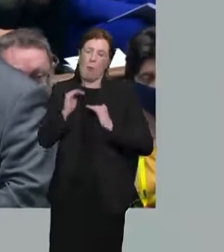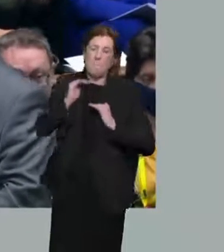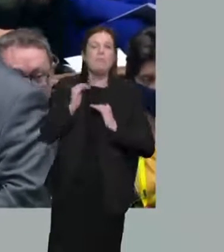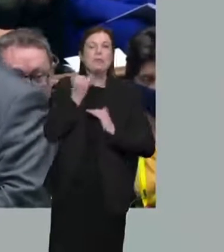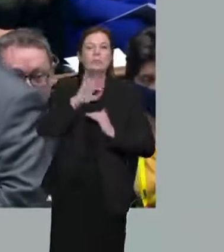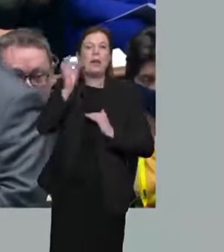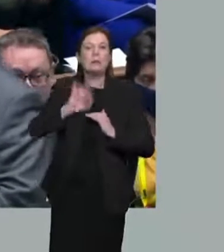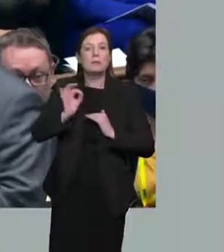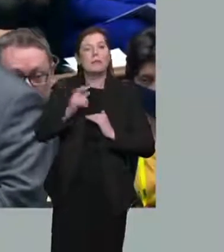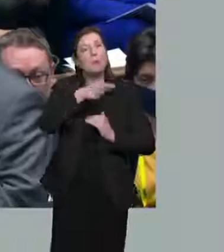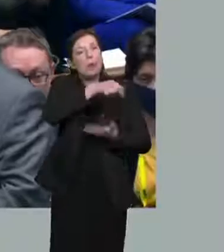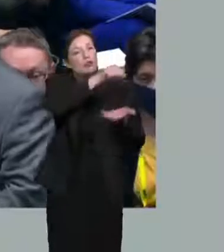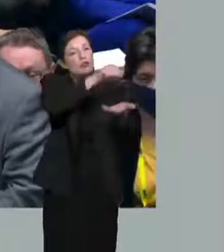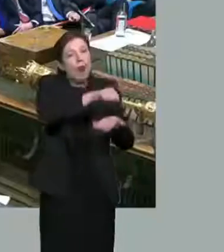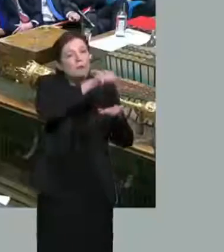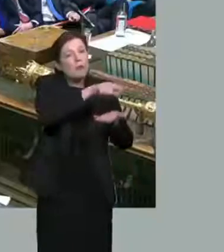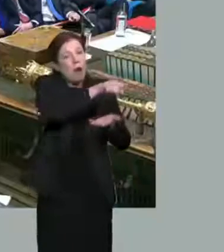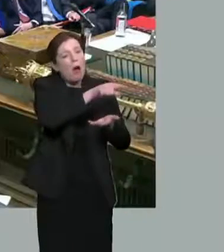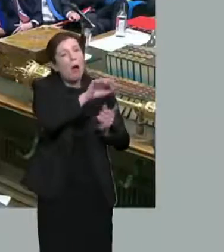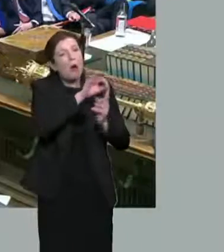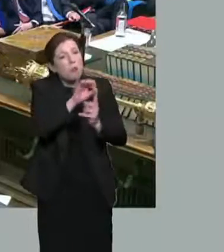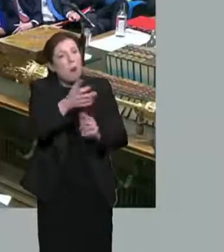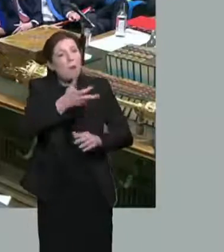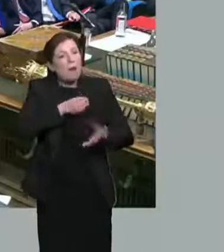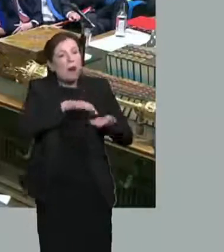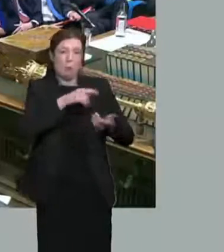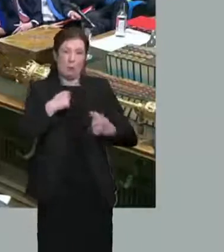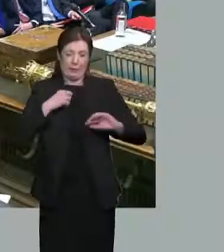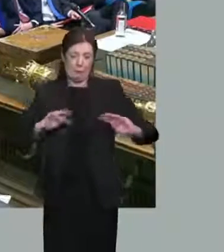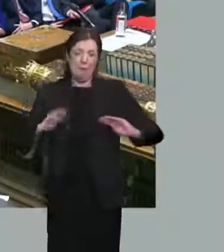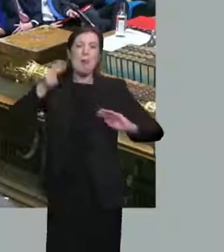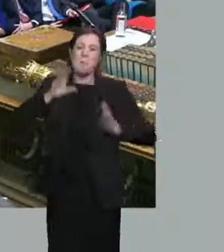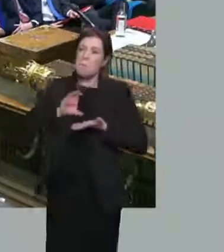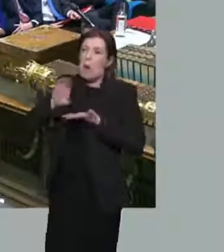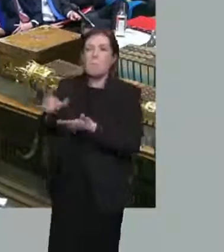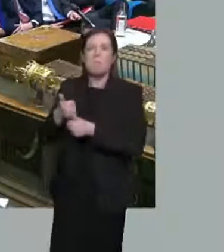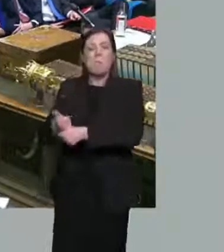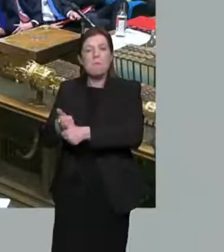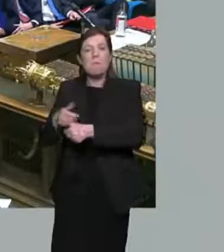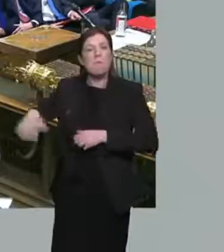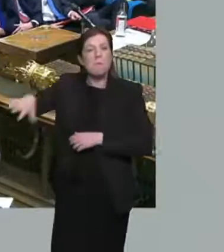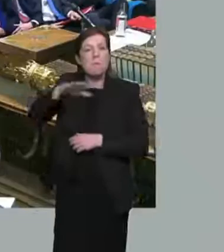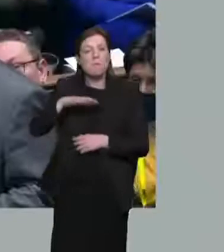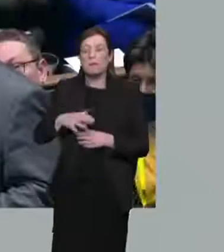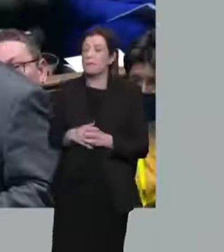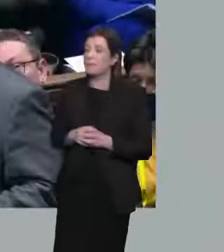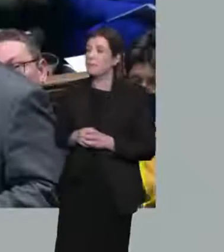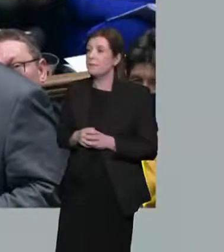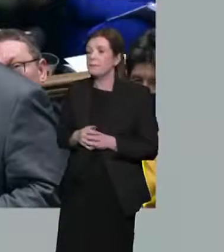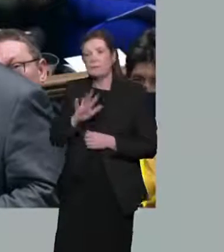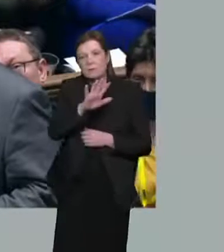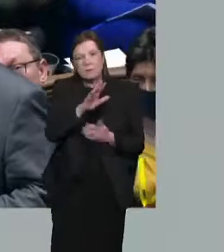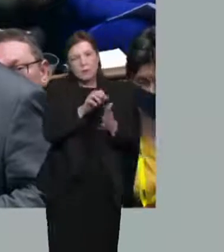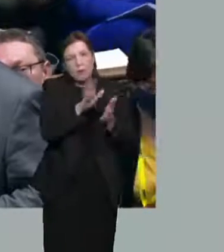the rate the Chancellor has proposed for the benefits he has control over. So this is a very simple question for the Prime Minister. If he